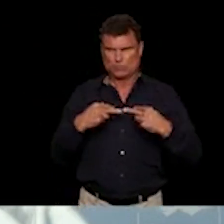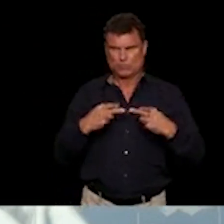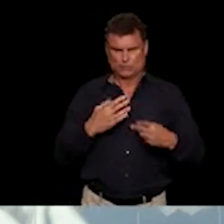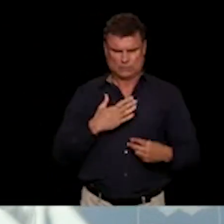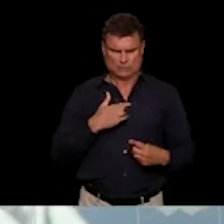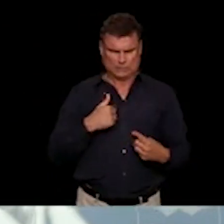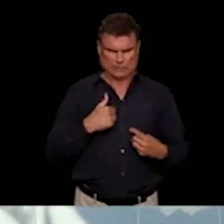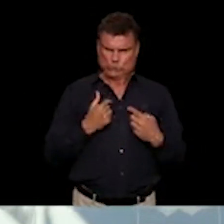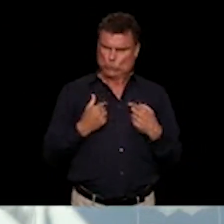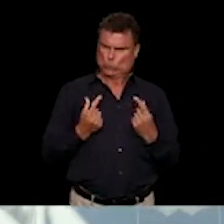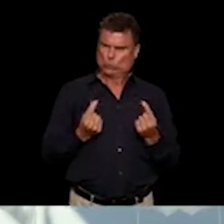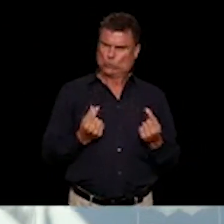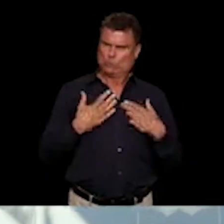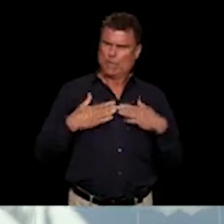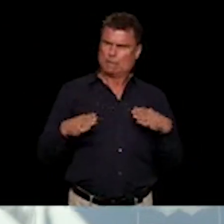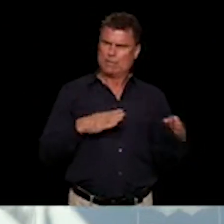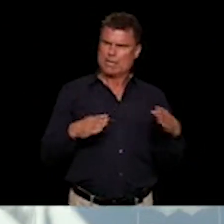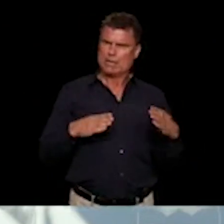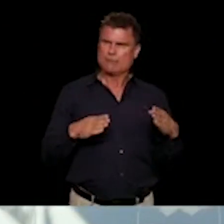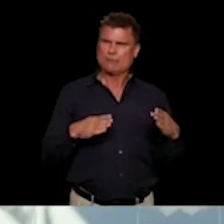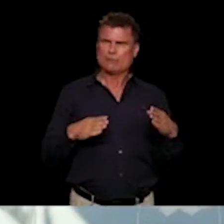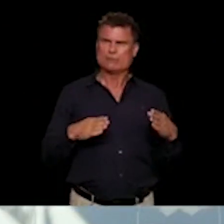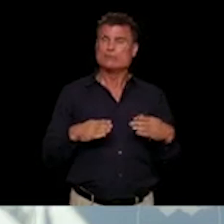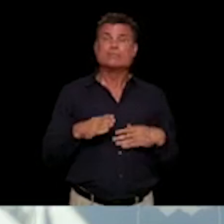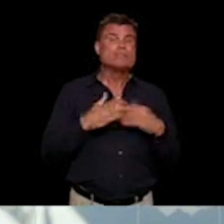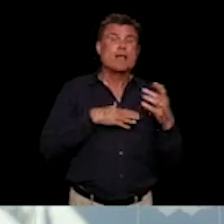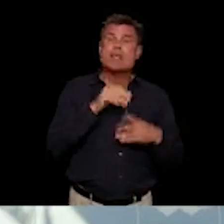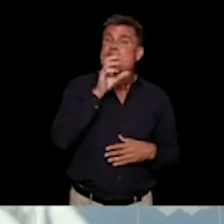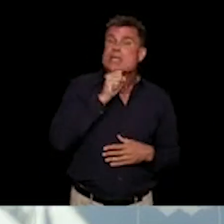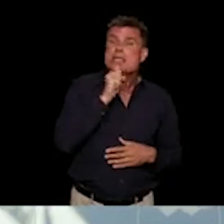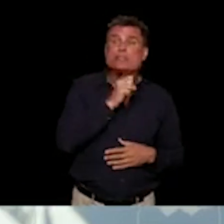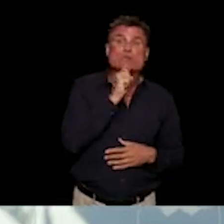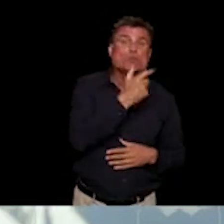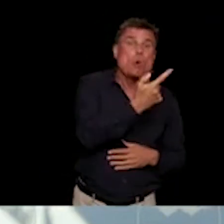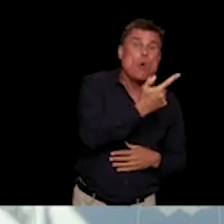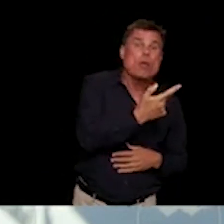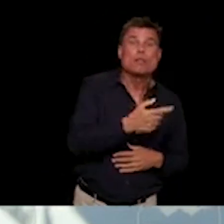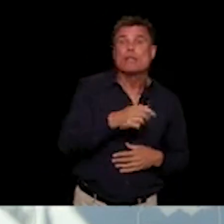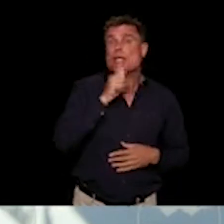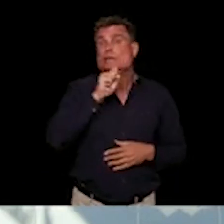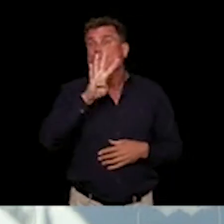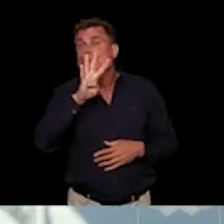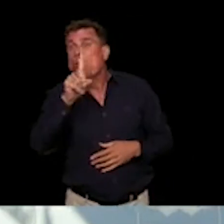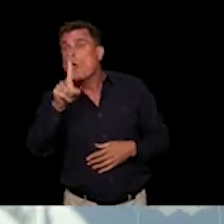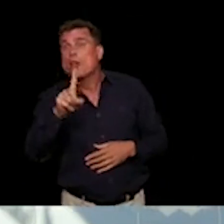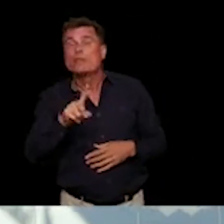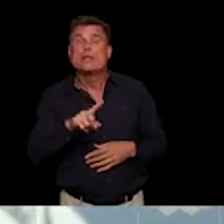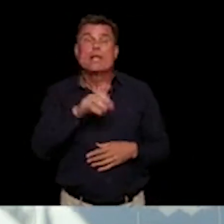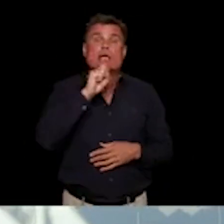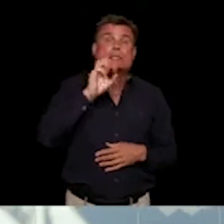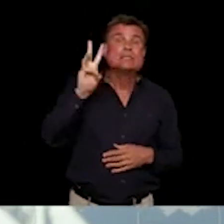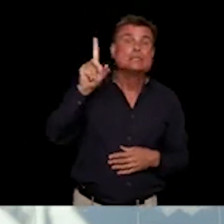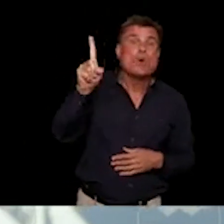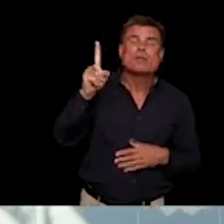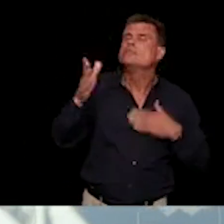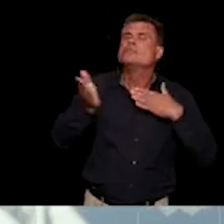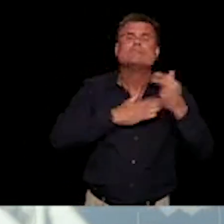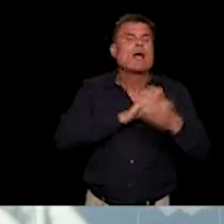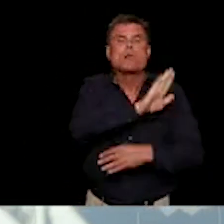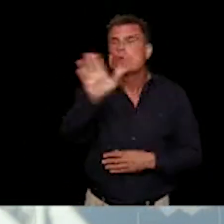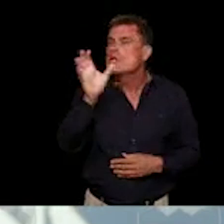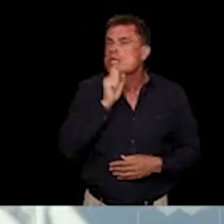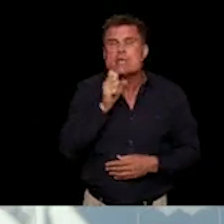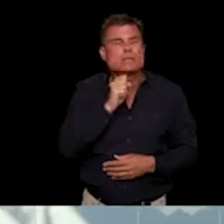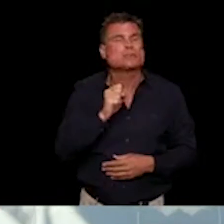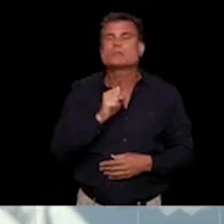It's important for everybody. So that part of it, the convincing part, the asking everybody, but especially what I've been doing this